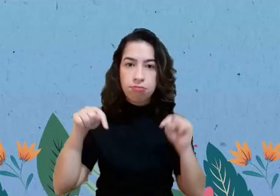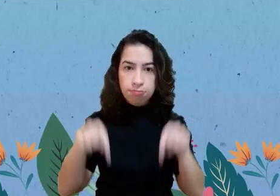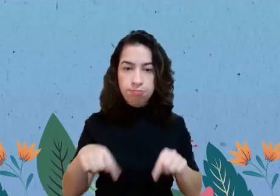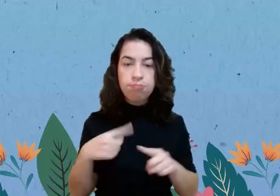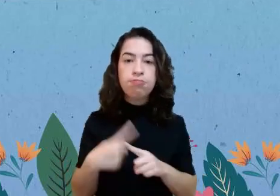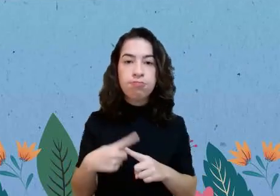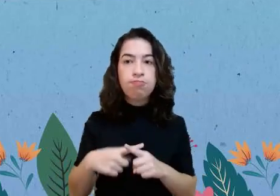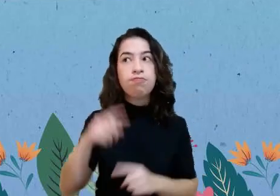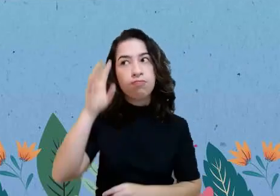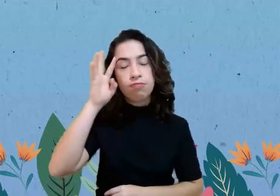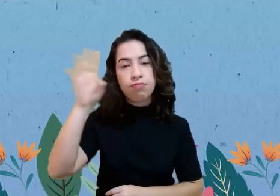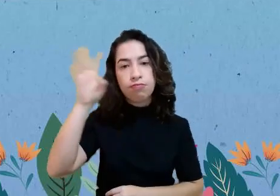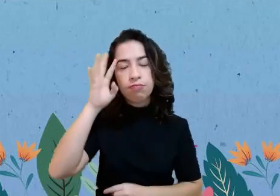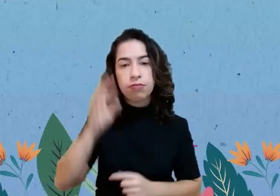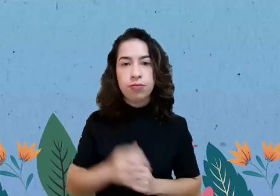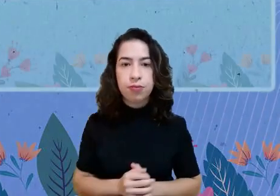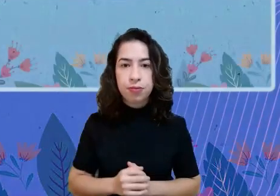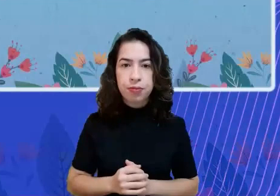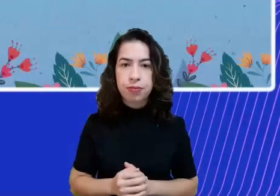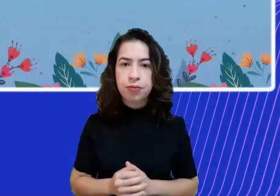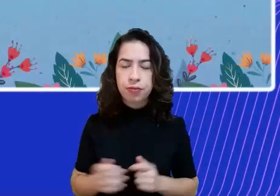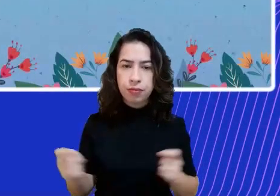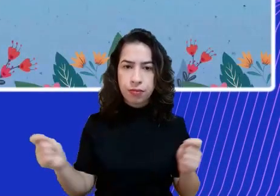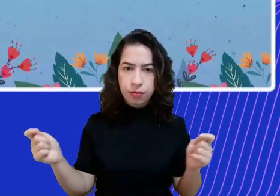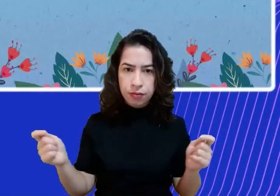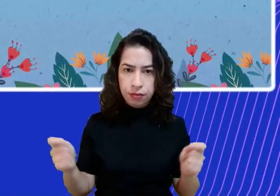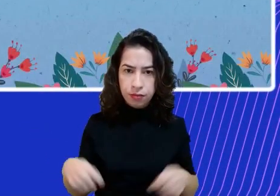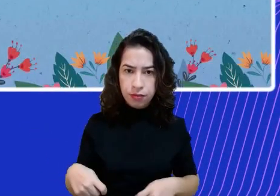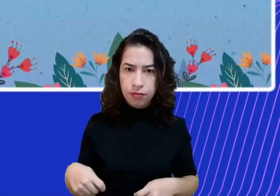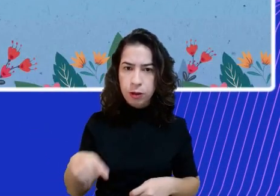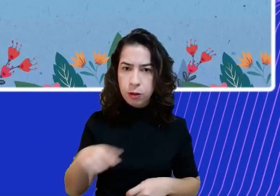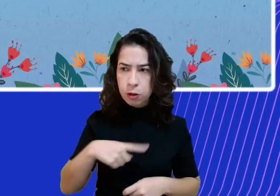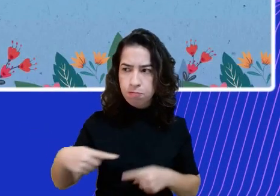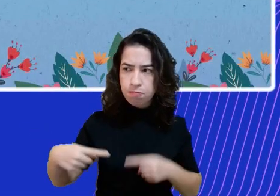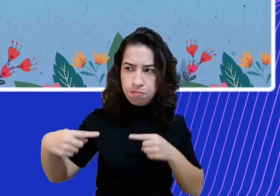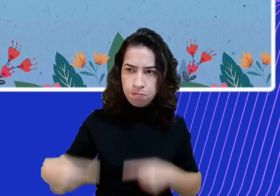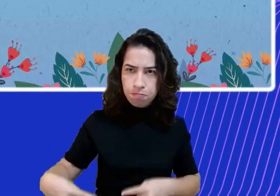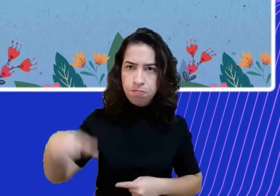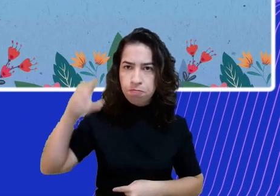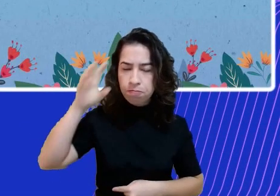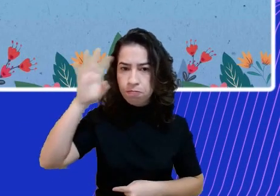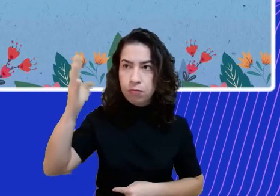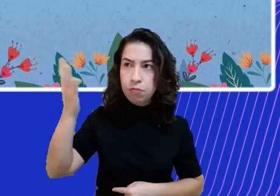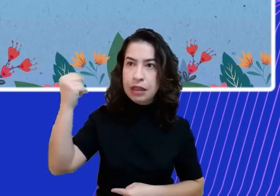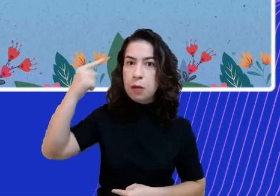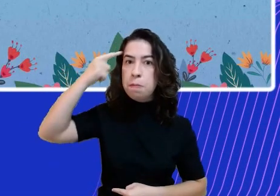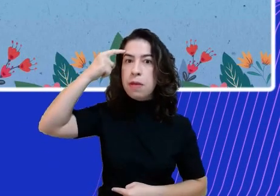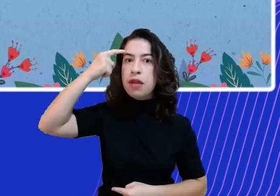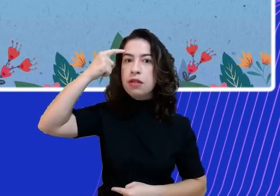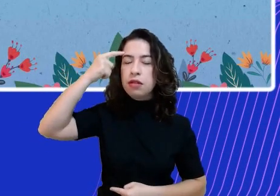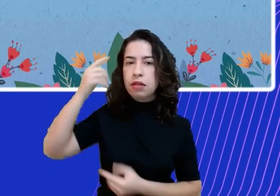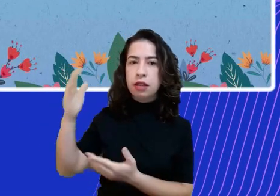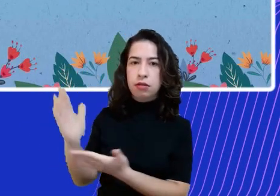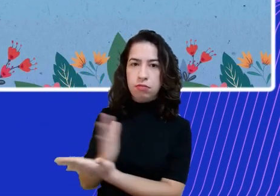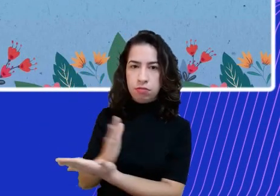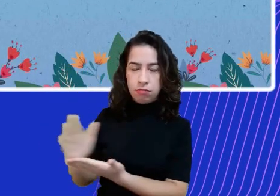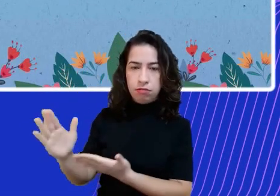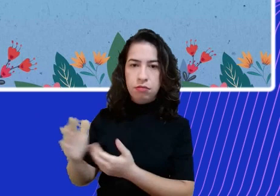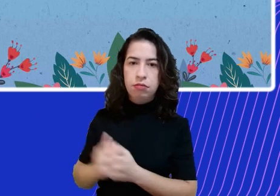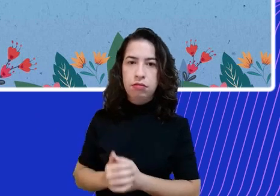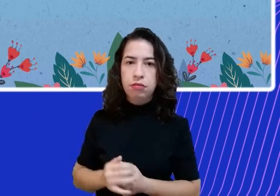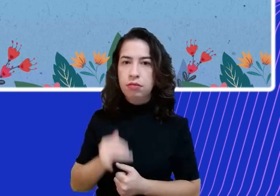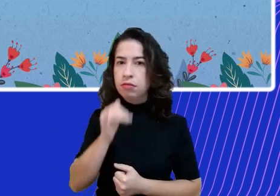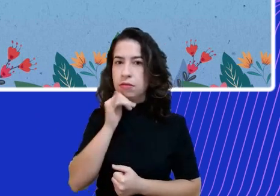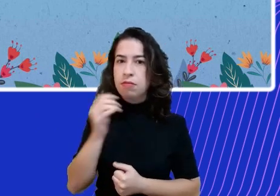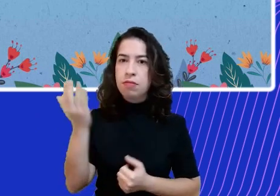that. So can we challenge this paradigm where we believed in the separation history, or I